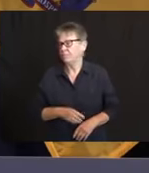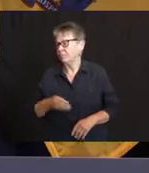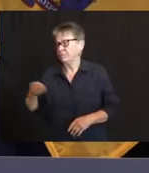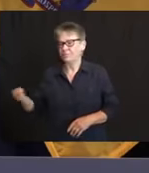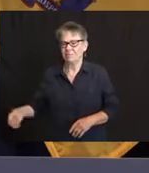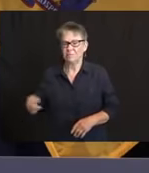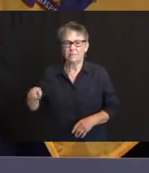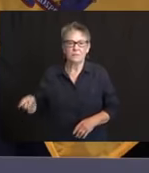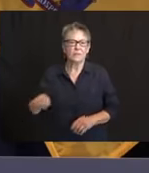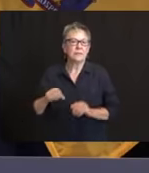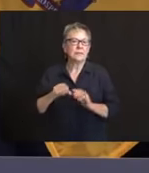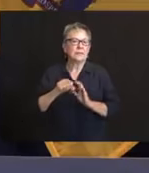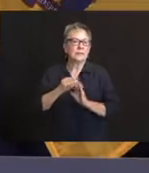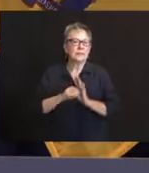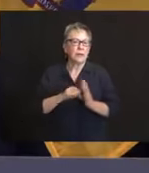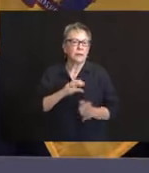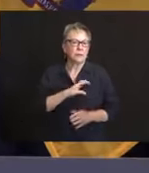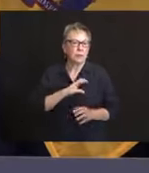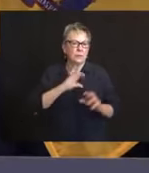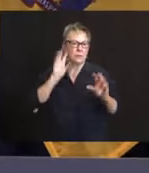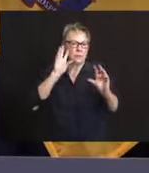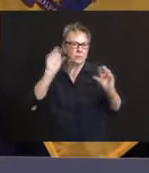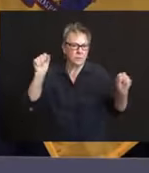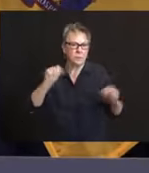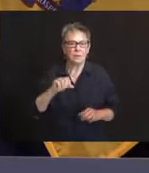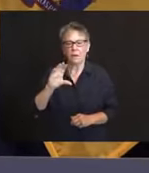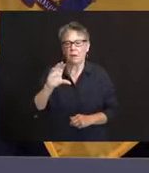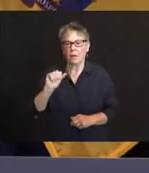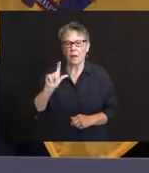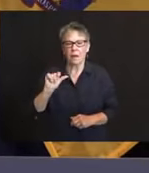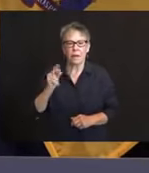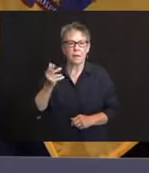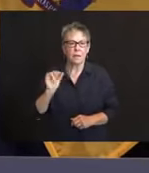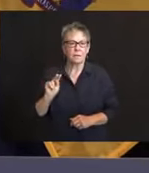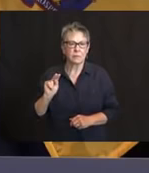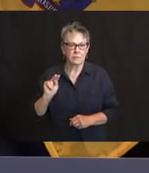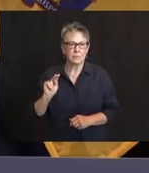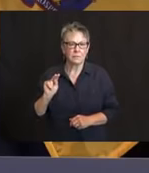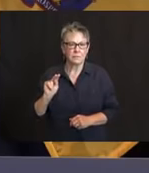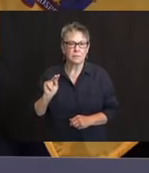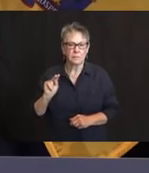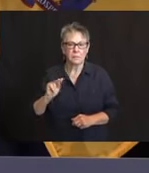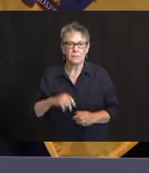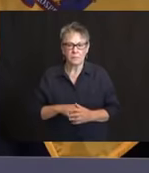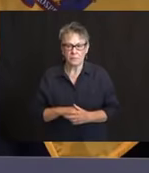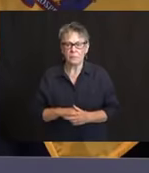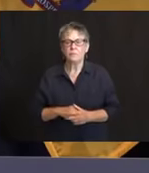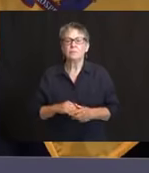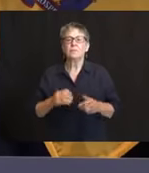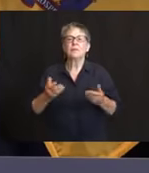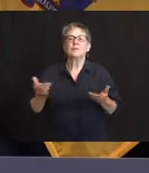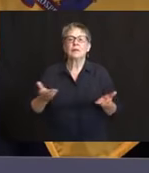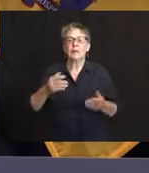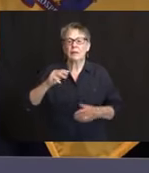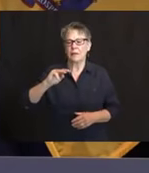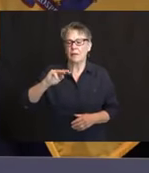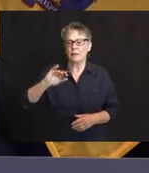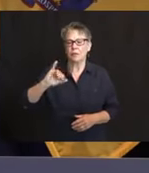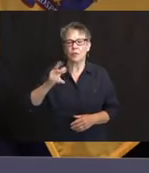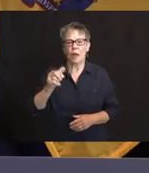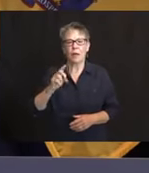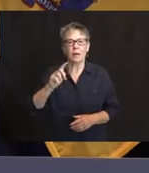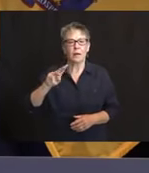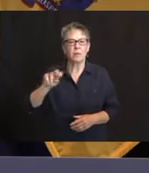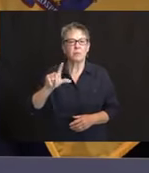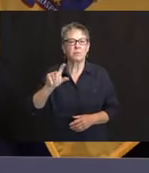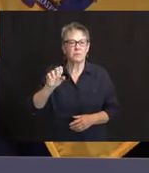Pat Callahan, joined by Director of the Office of Homeland Security and Preparedness, Jared Maples, and others. I just learned via